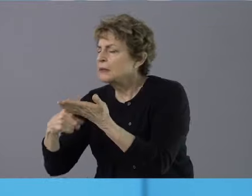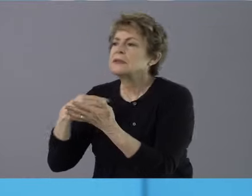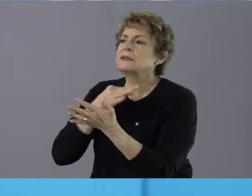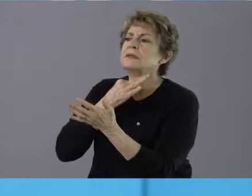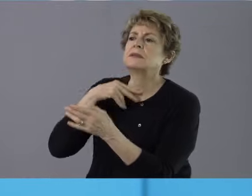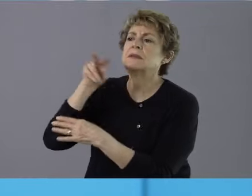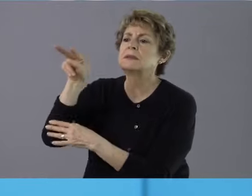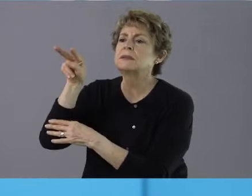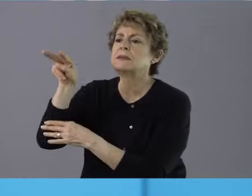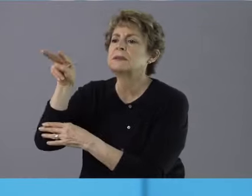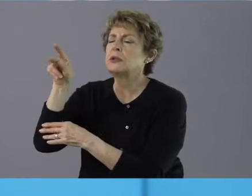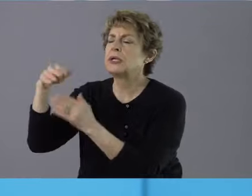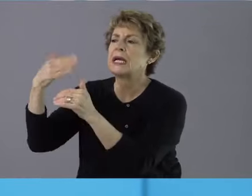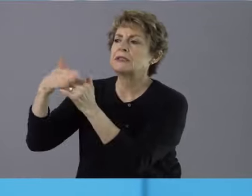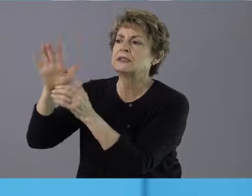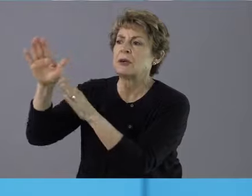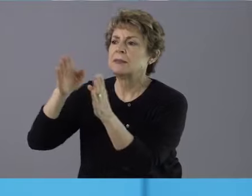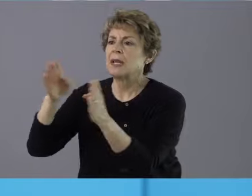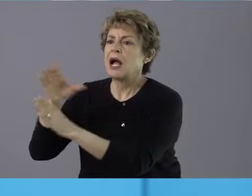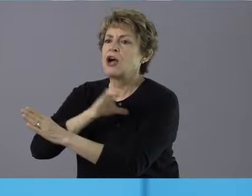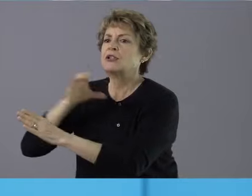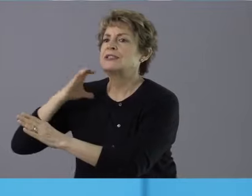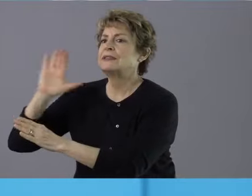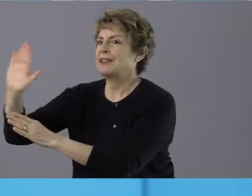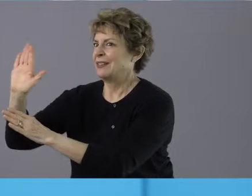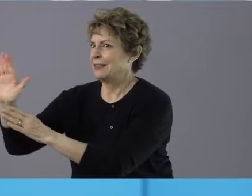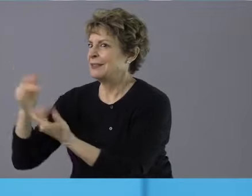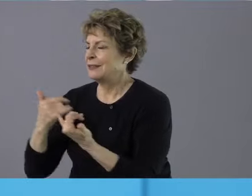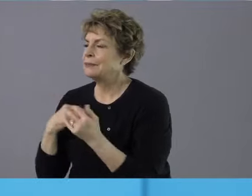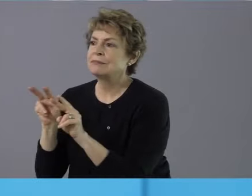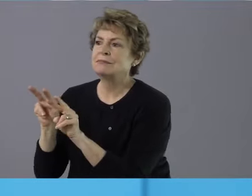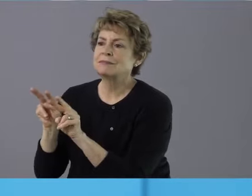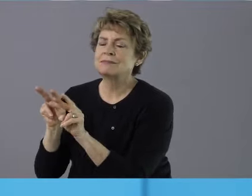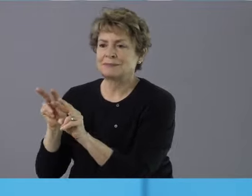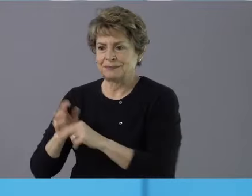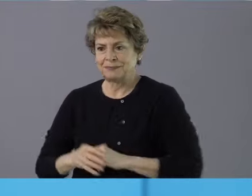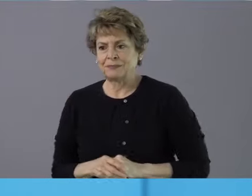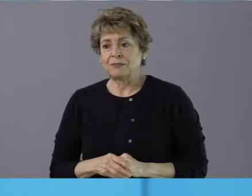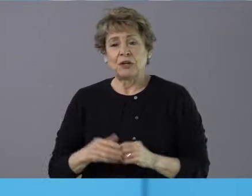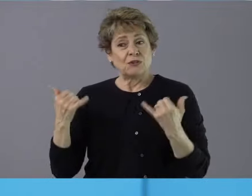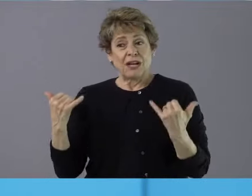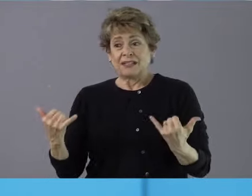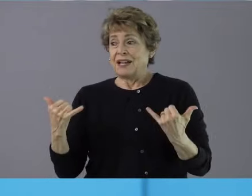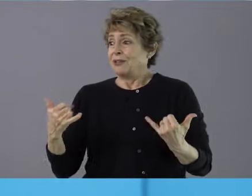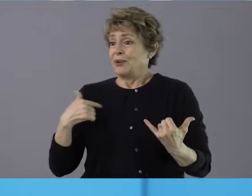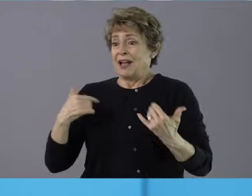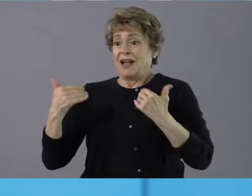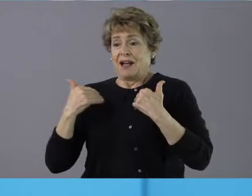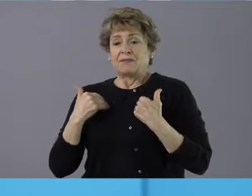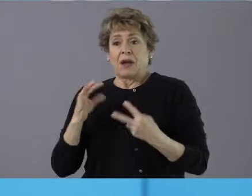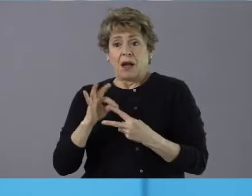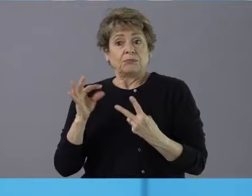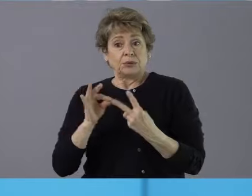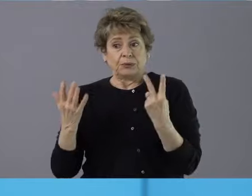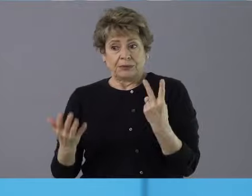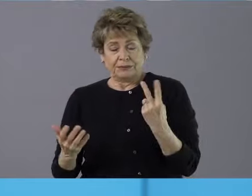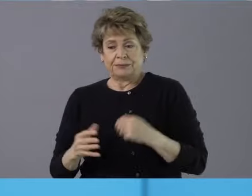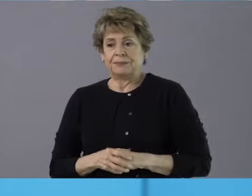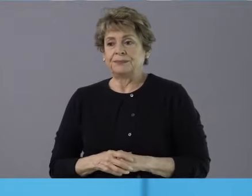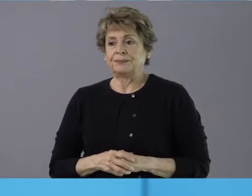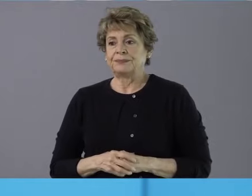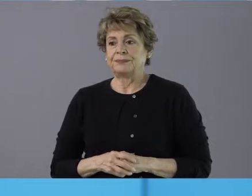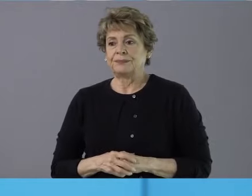and amendments. Arizona's in a position where we have options, and we'll want to explore